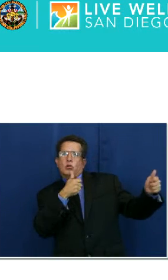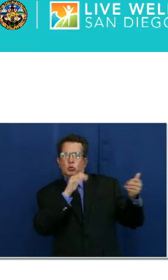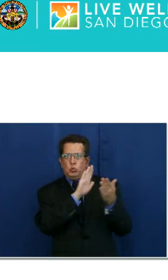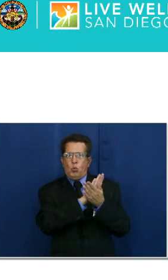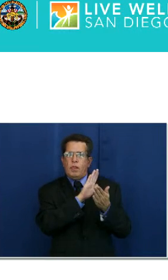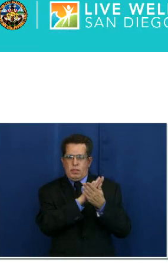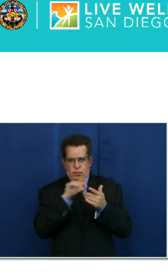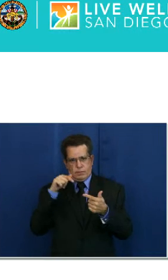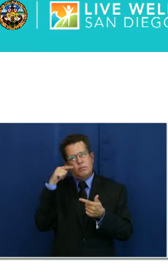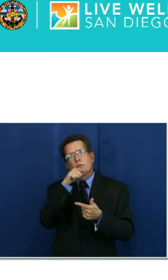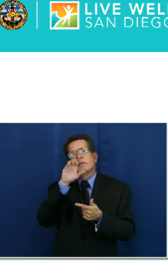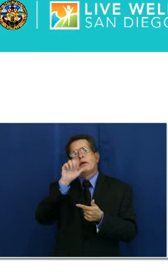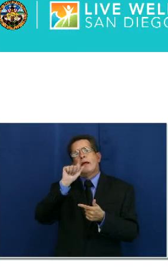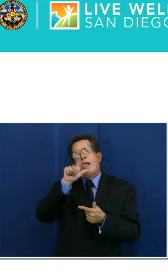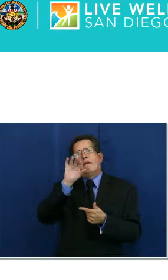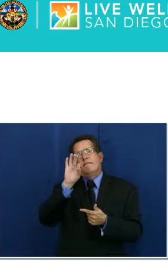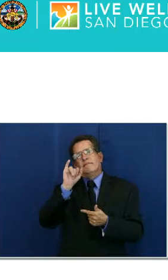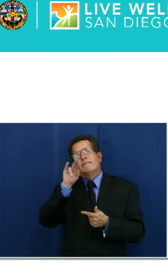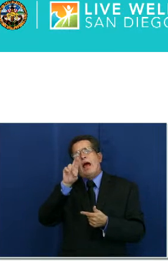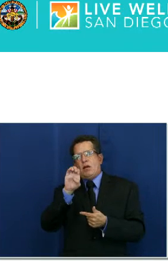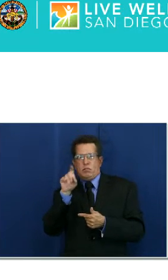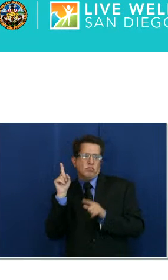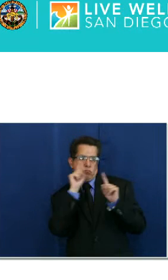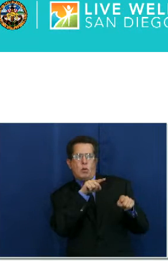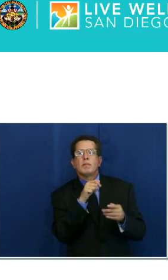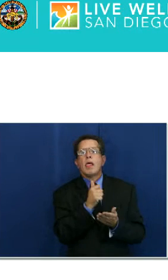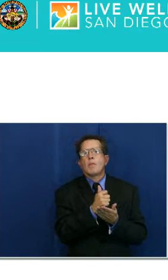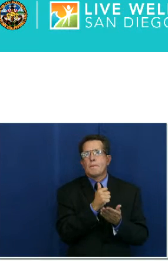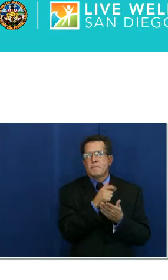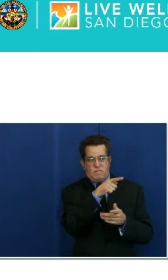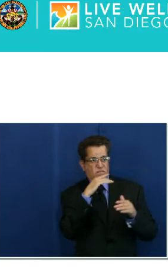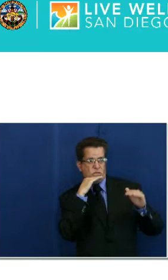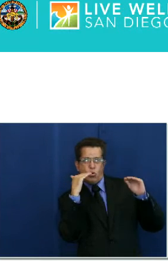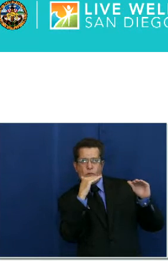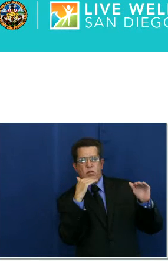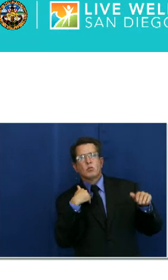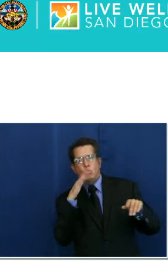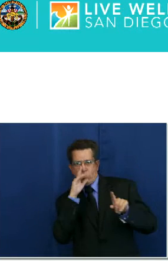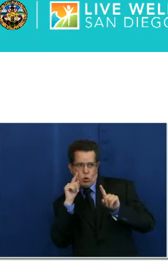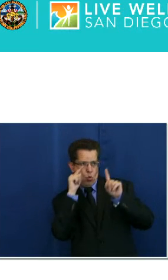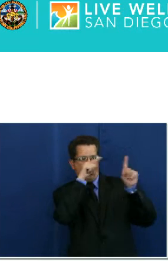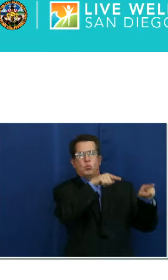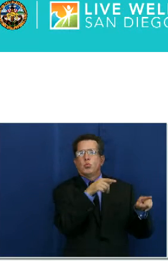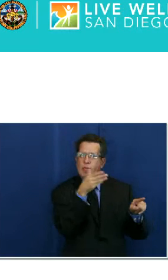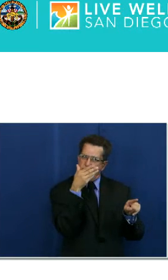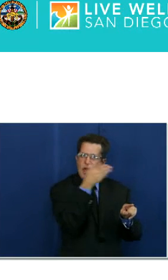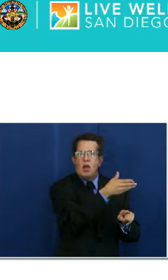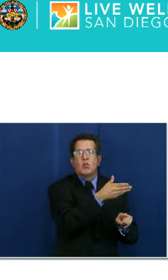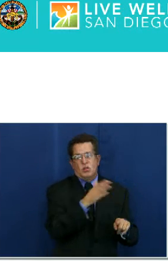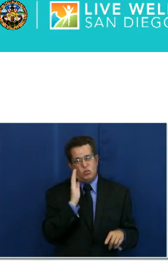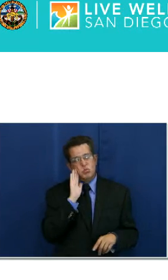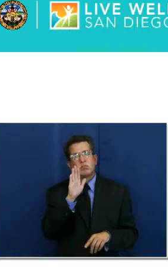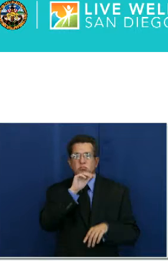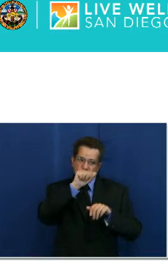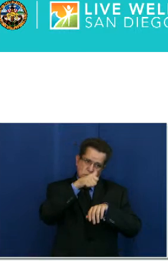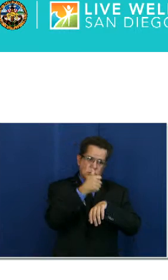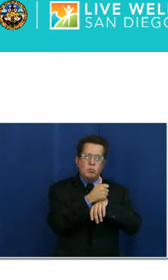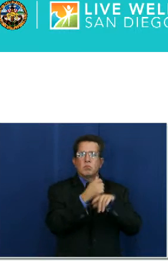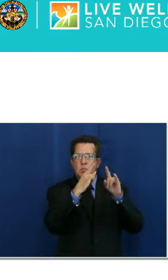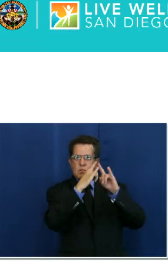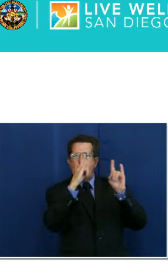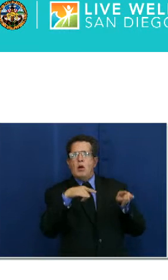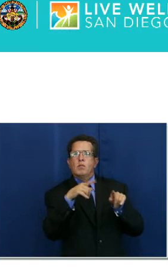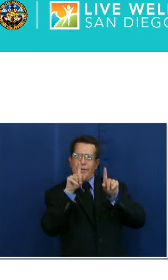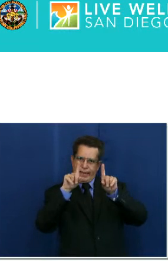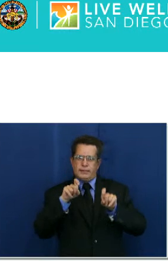come more into the in a more urban areas. So we're going to go out to those school areas, and we'll be setting up some of